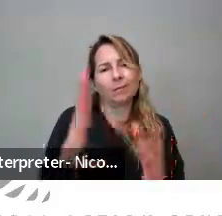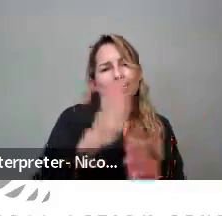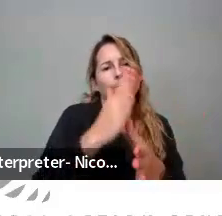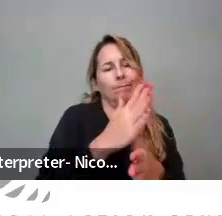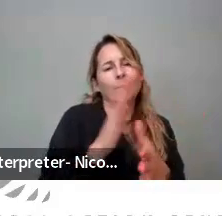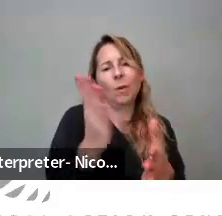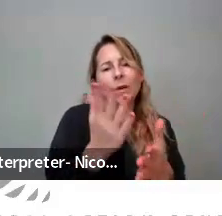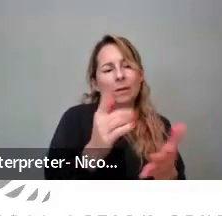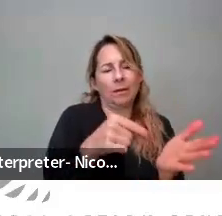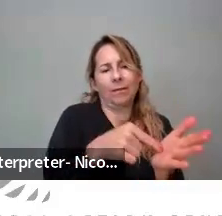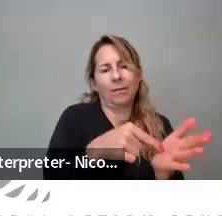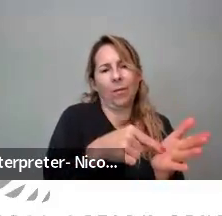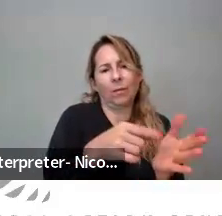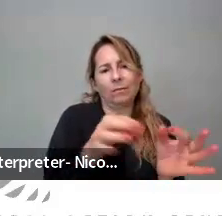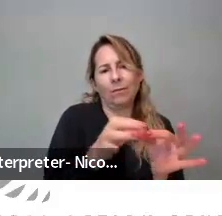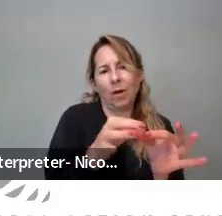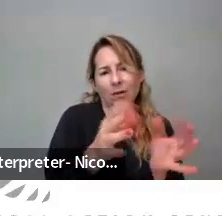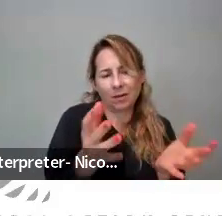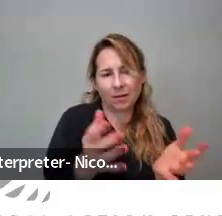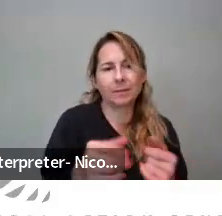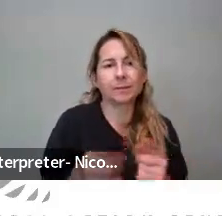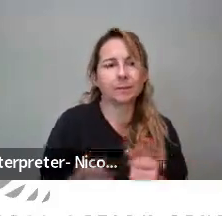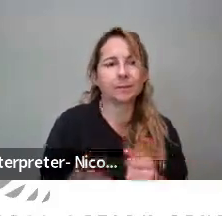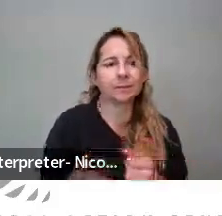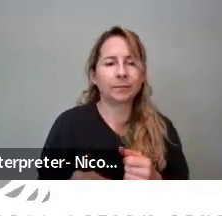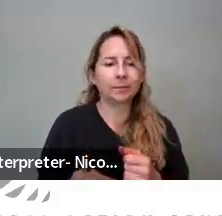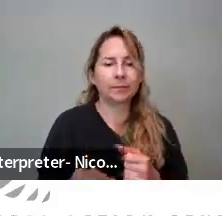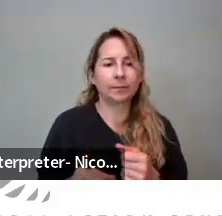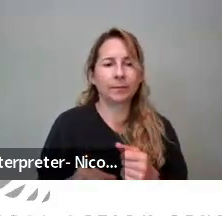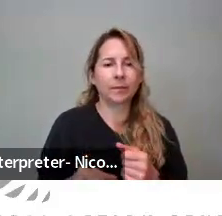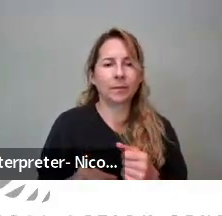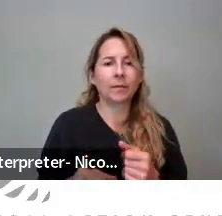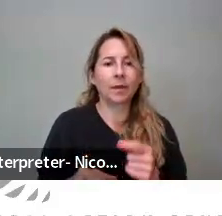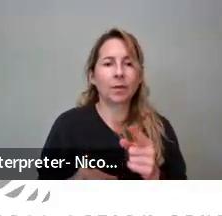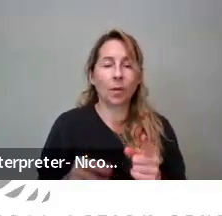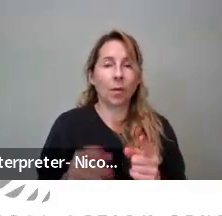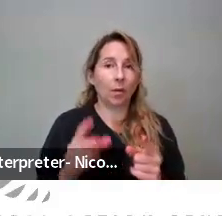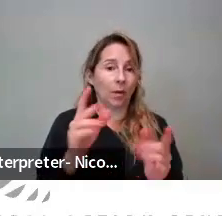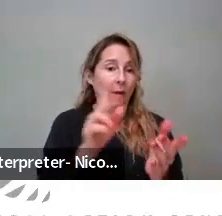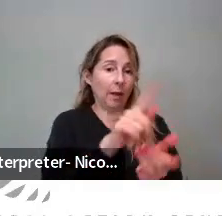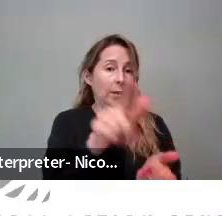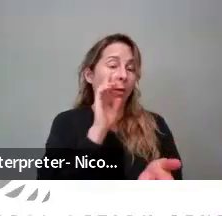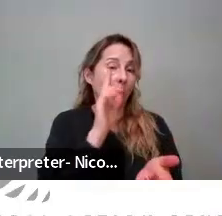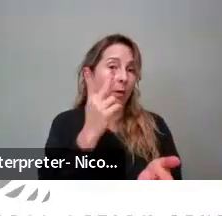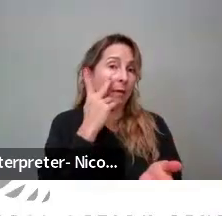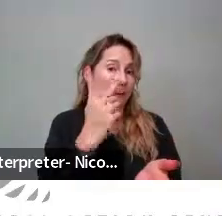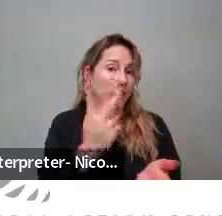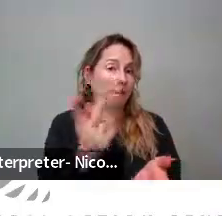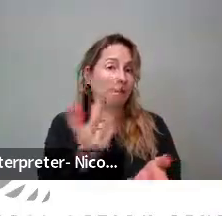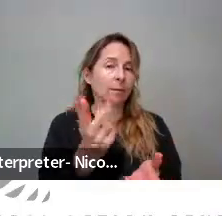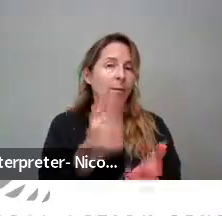you're requesting, they will take into account any health or safety concerns based on,